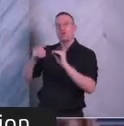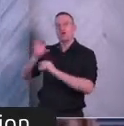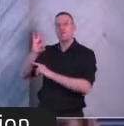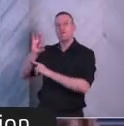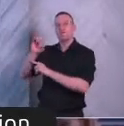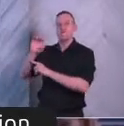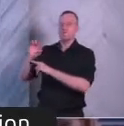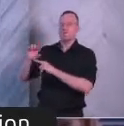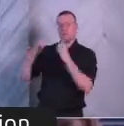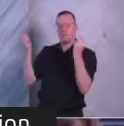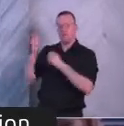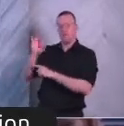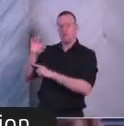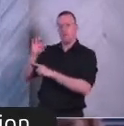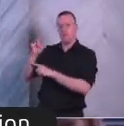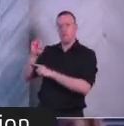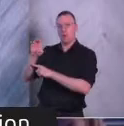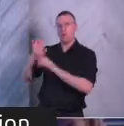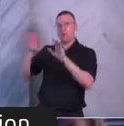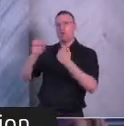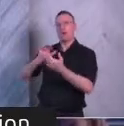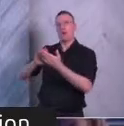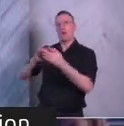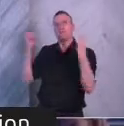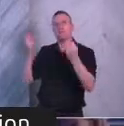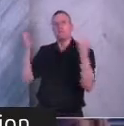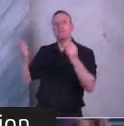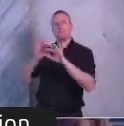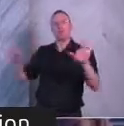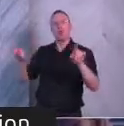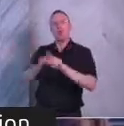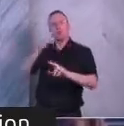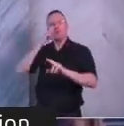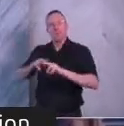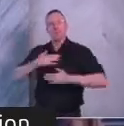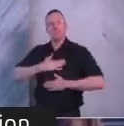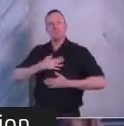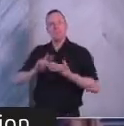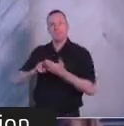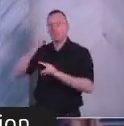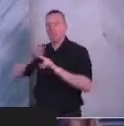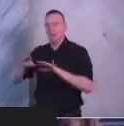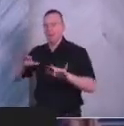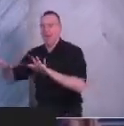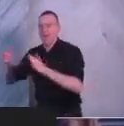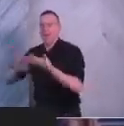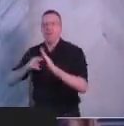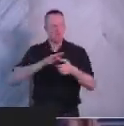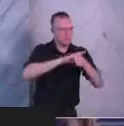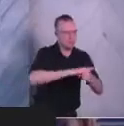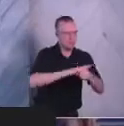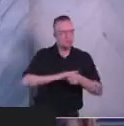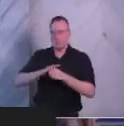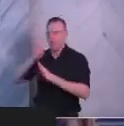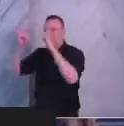to celebrate diversity for sure, but it was a way to have fun. And when we have fun, we can move from the stressed out brain to the fun and creative